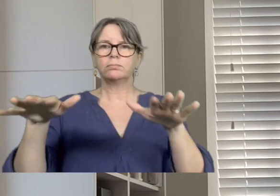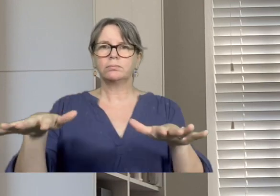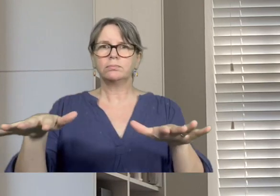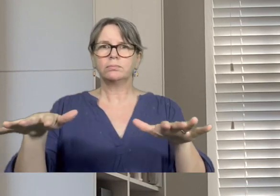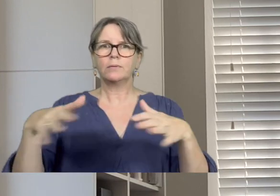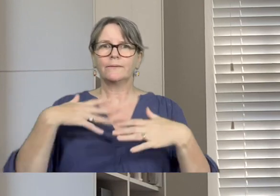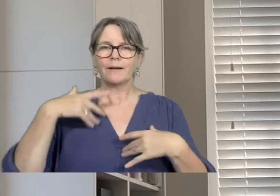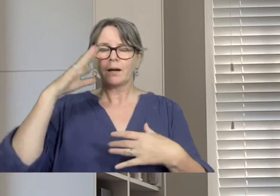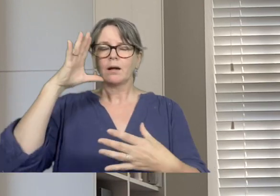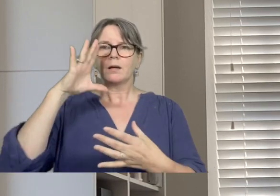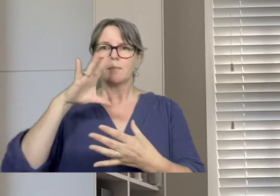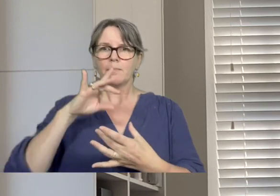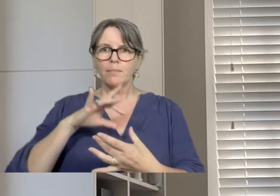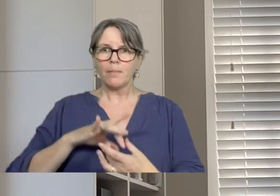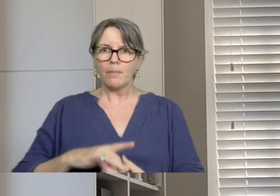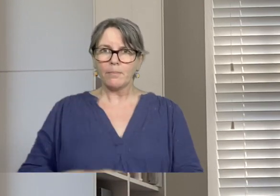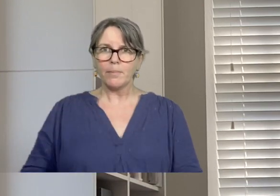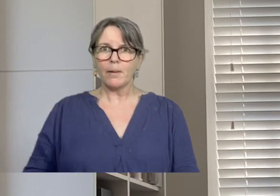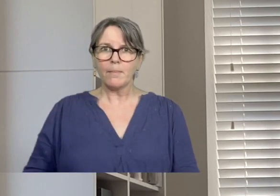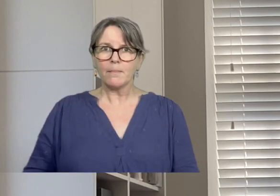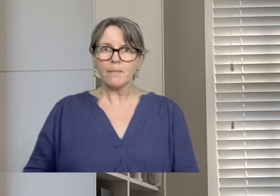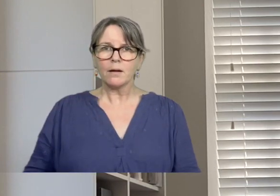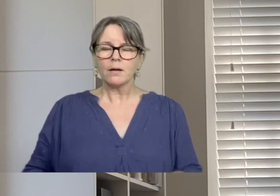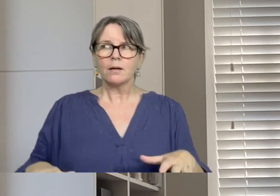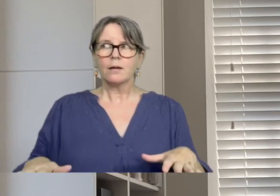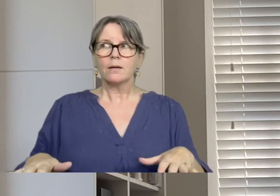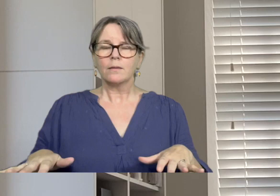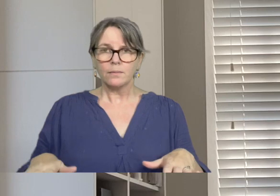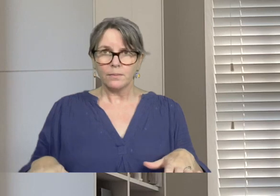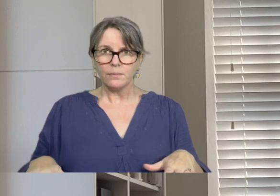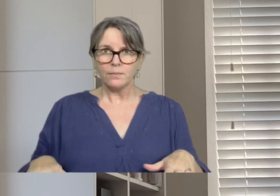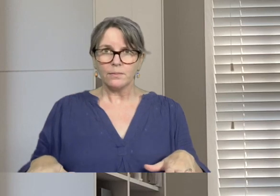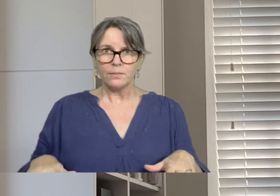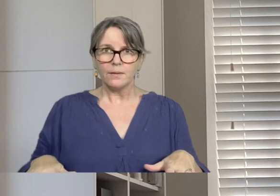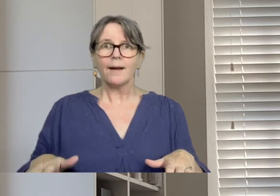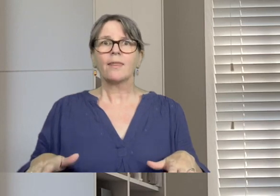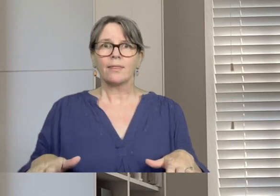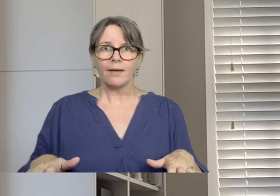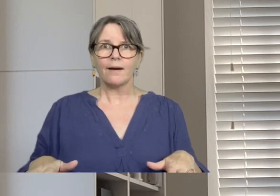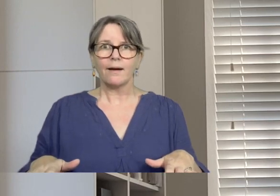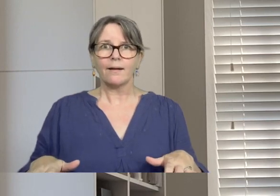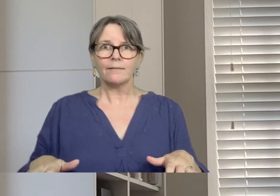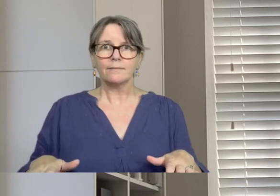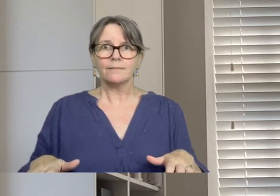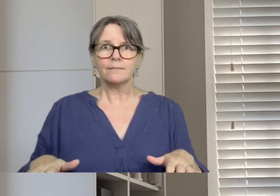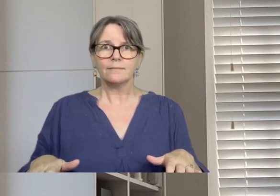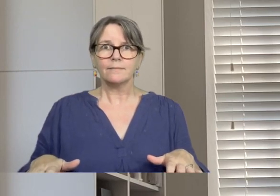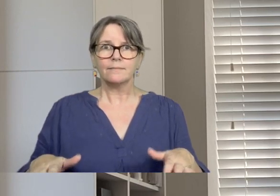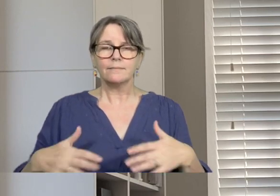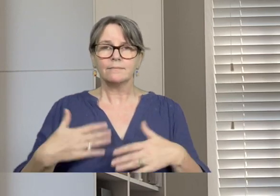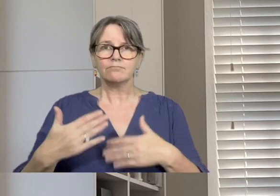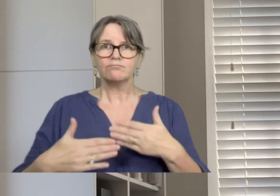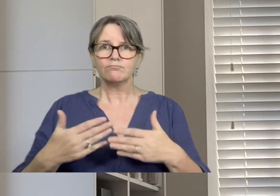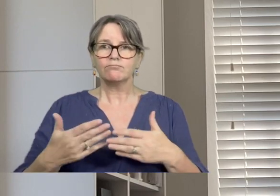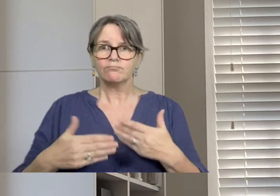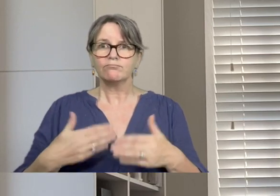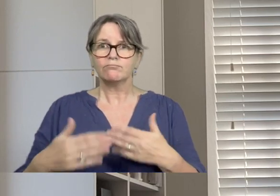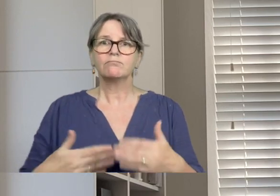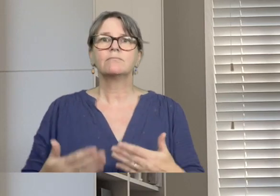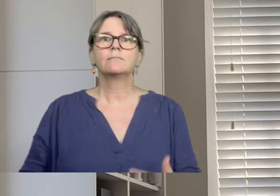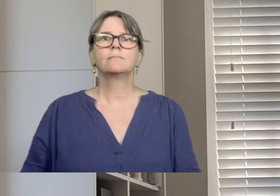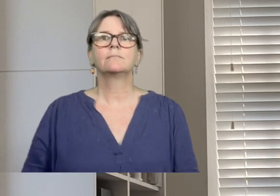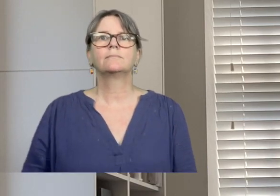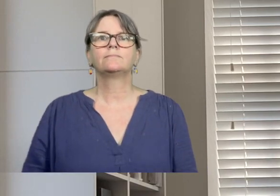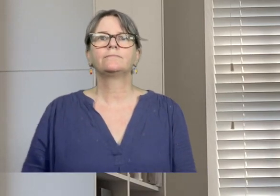to just resettle. Give it time to just acknowledge that something's happened. The other one that's really juicy is popping it underneath the shoulder blades.